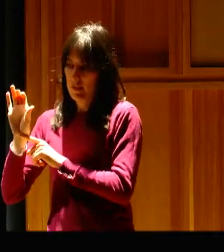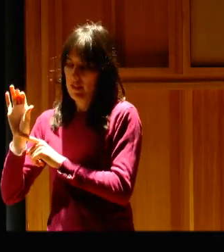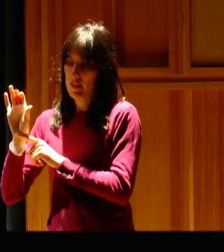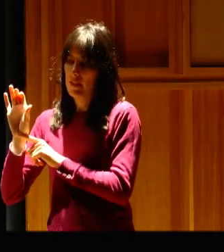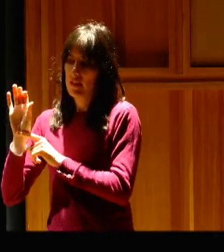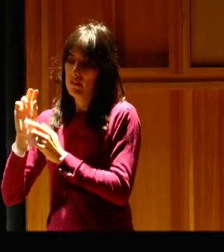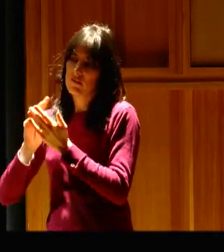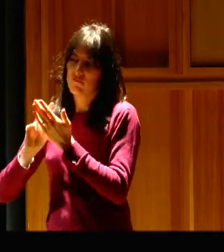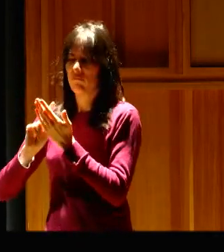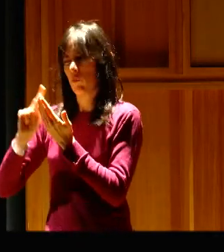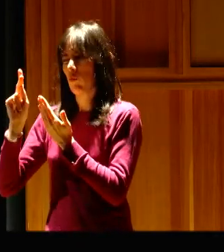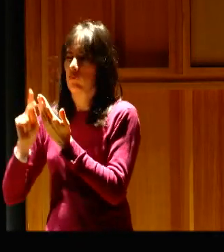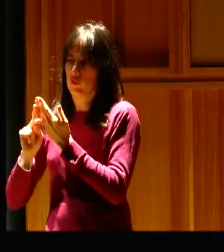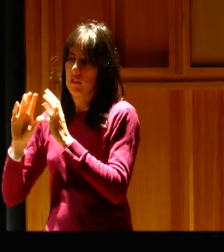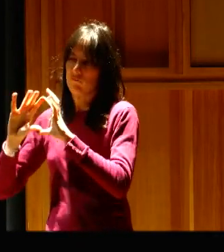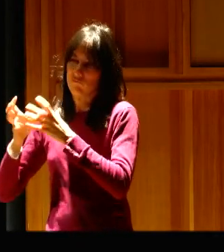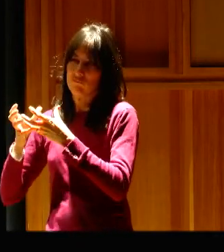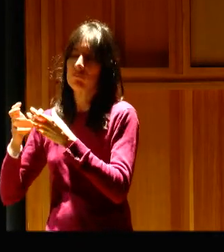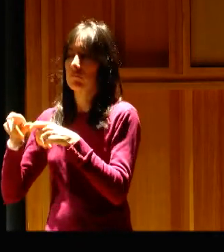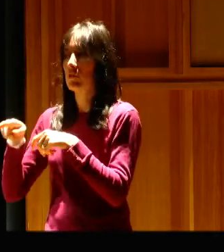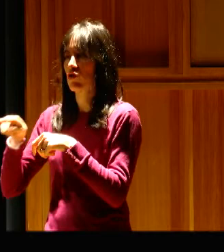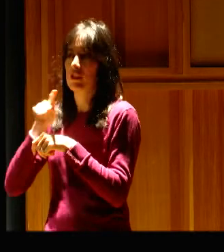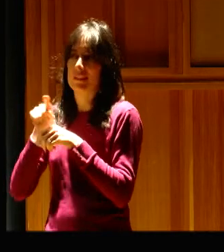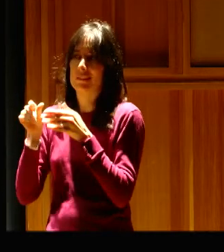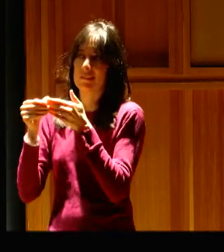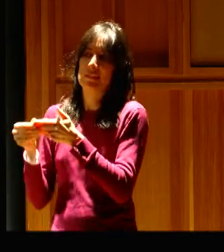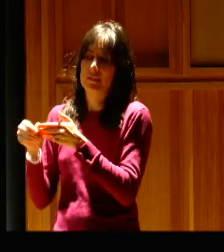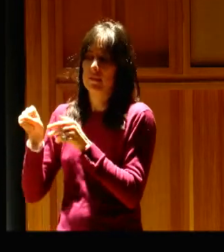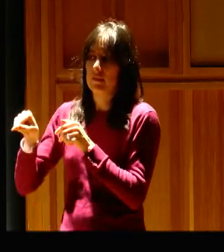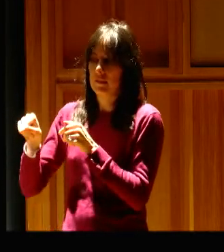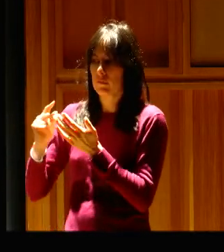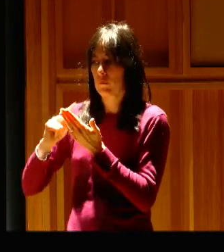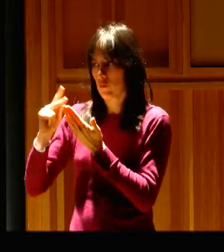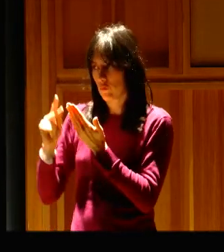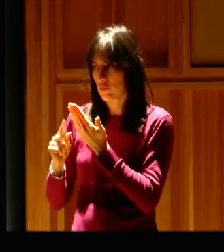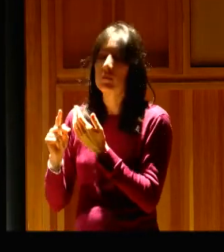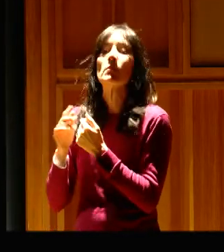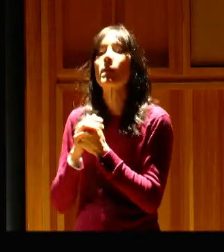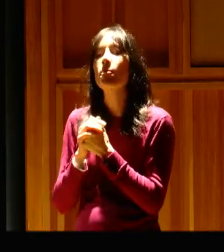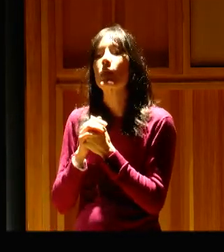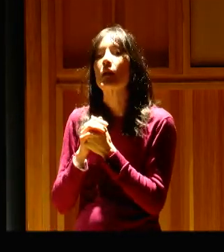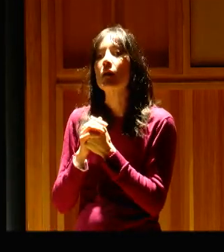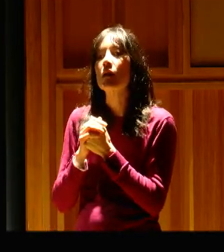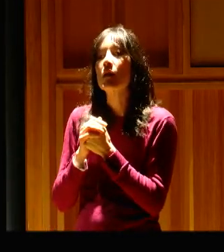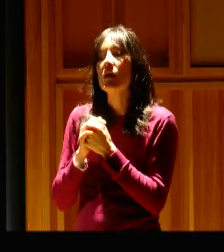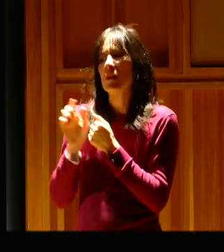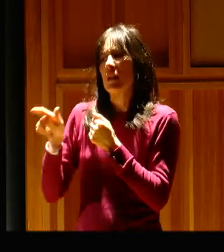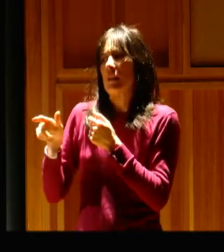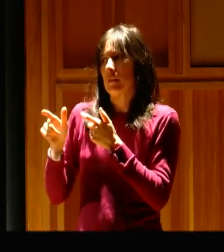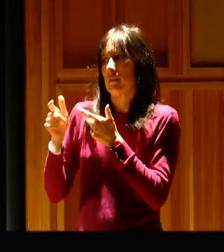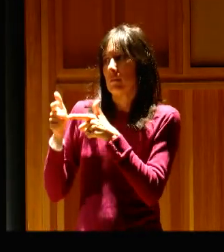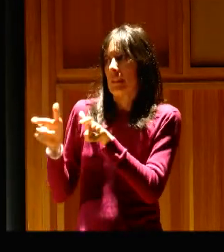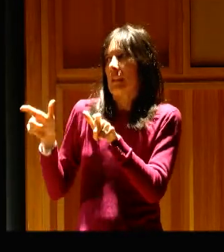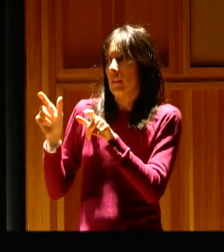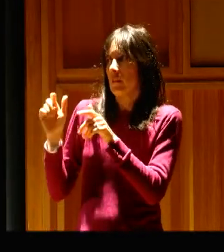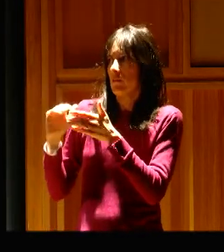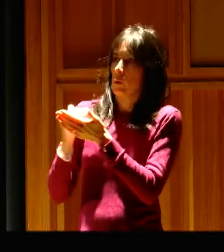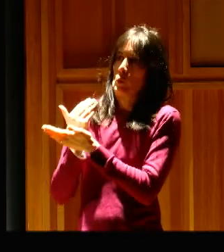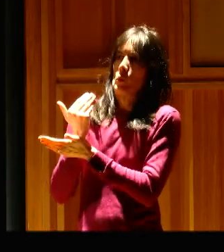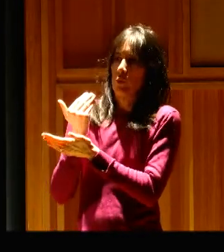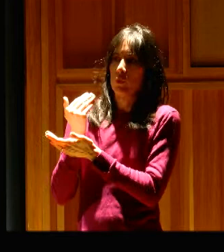an interdisciplinary network on littoral species settlements and culture on the move, which is a major new